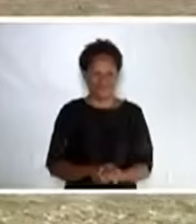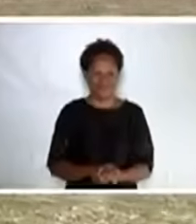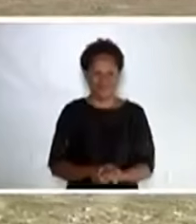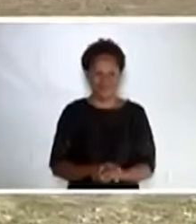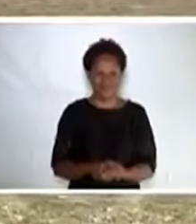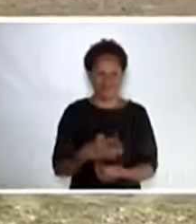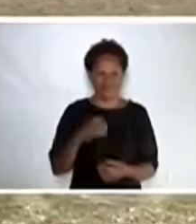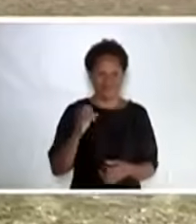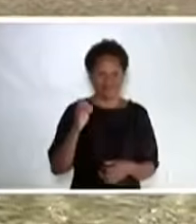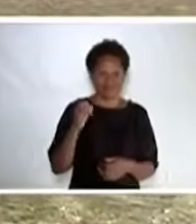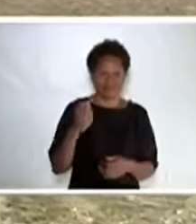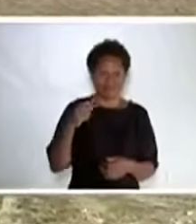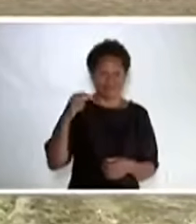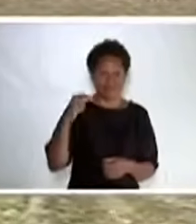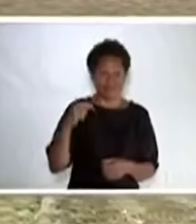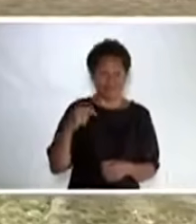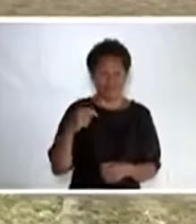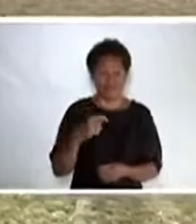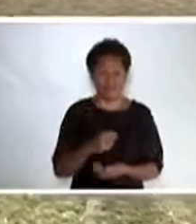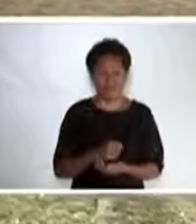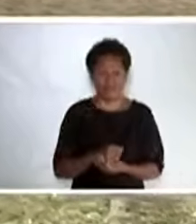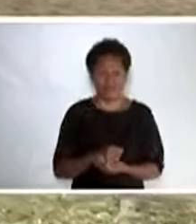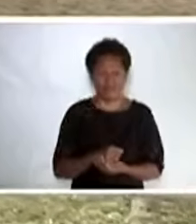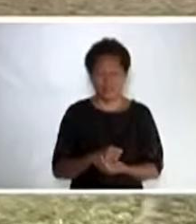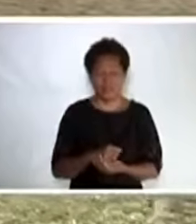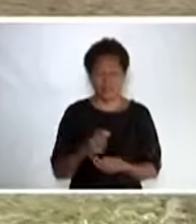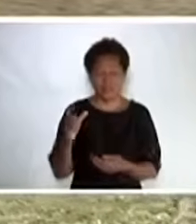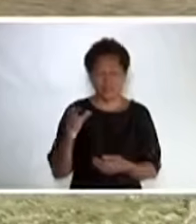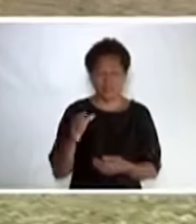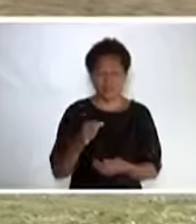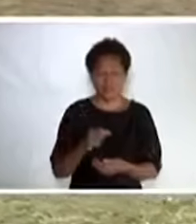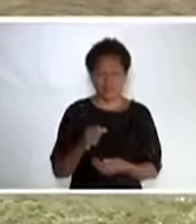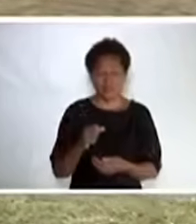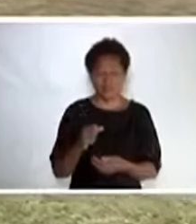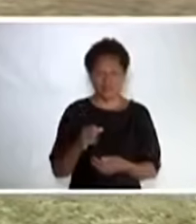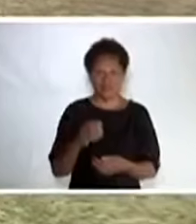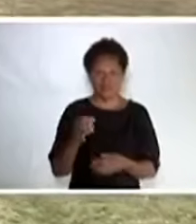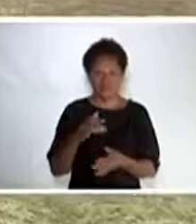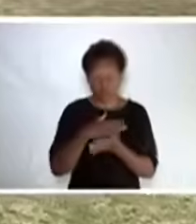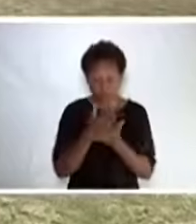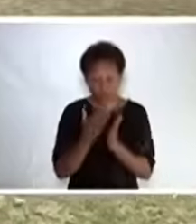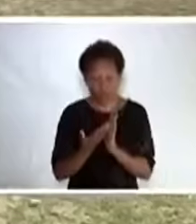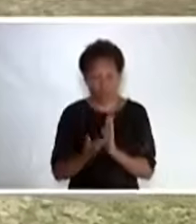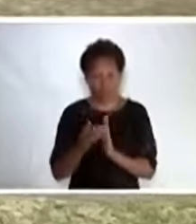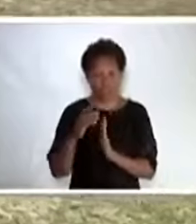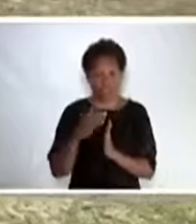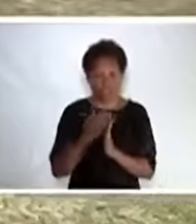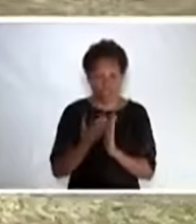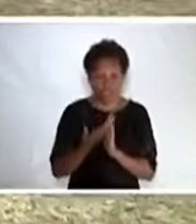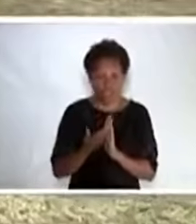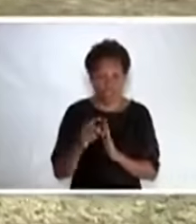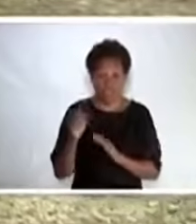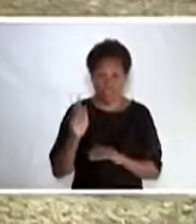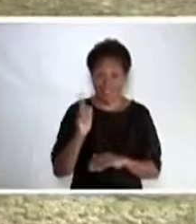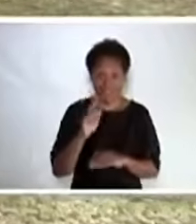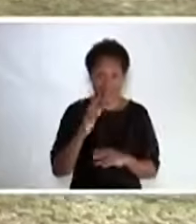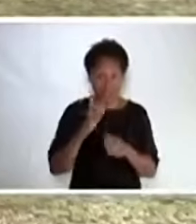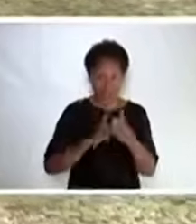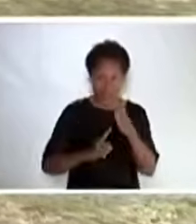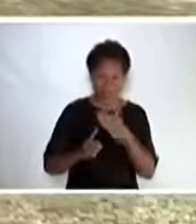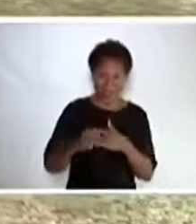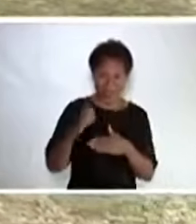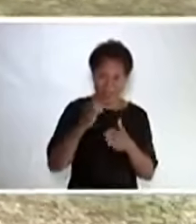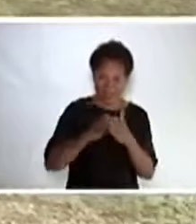vika ikela itari kina nanda benua enda nanda udili taka enda nanda utala no taka enda nanda umaru enda bonde tu na